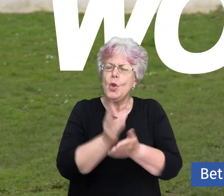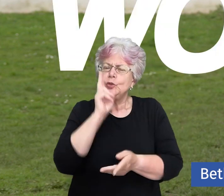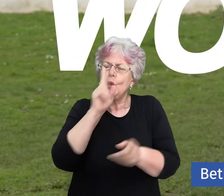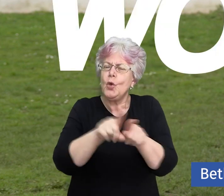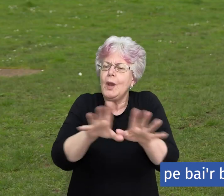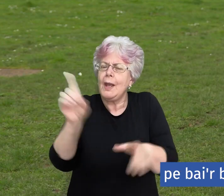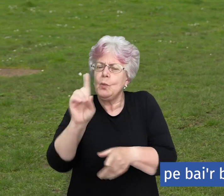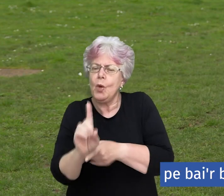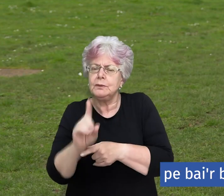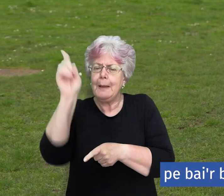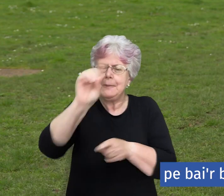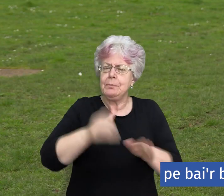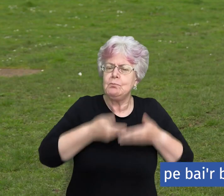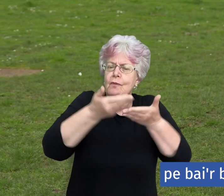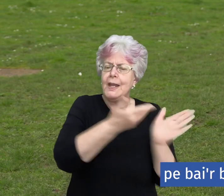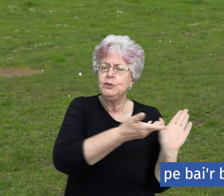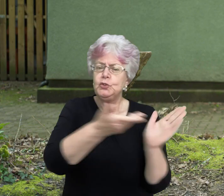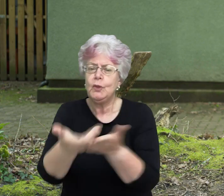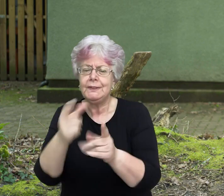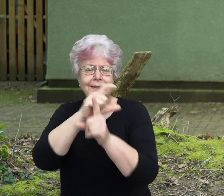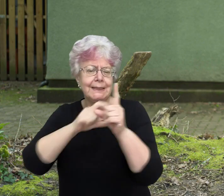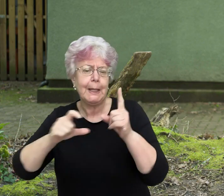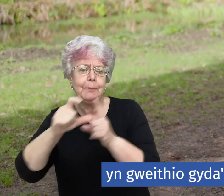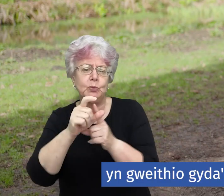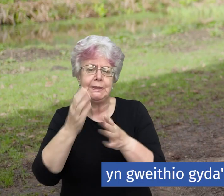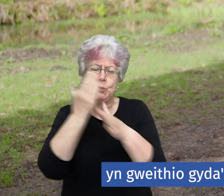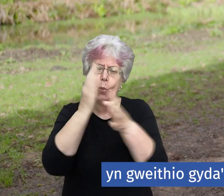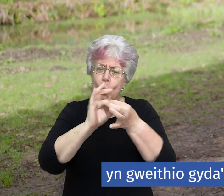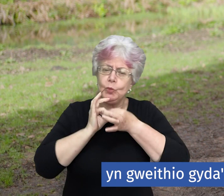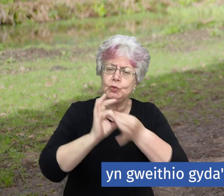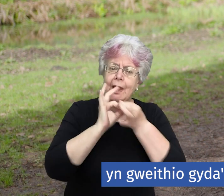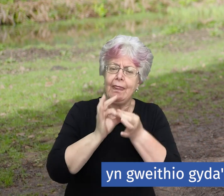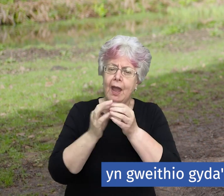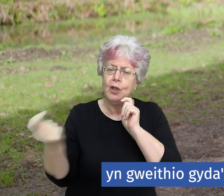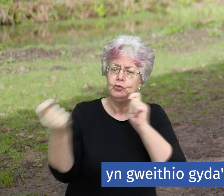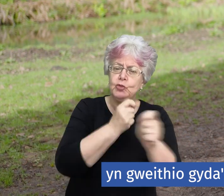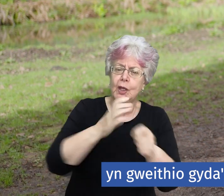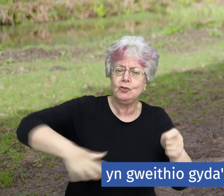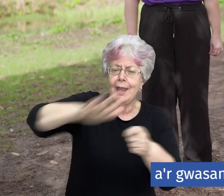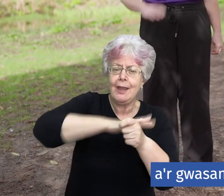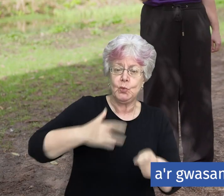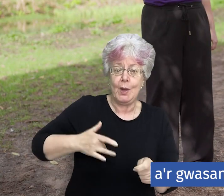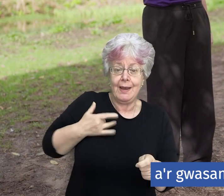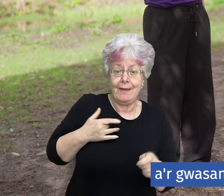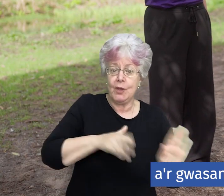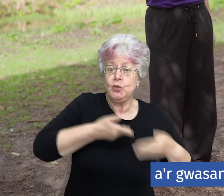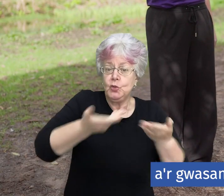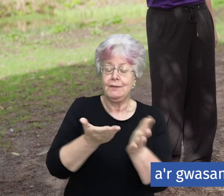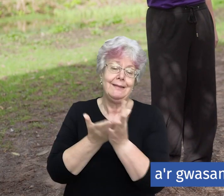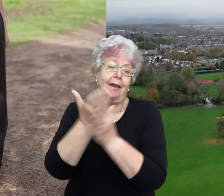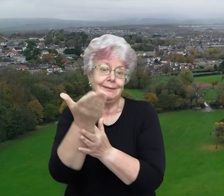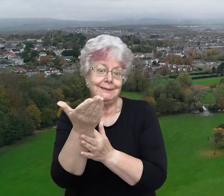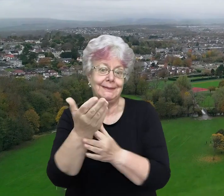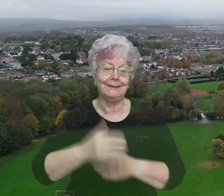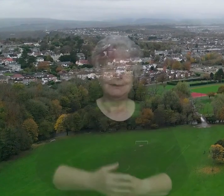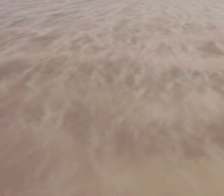What would the world look like if people who provide services and communities work together to shape the places where we live and the services that we